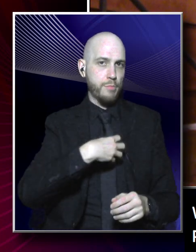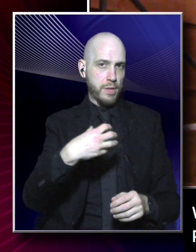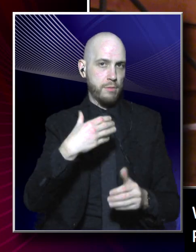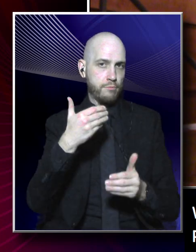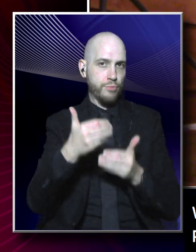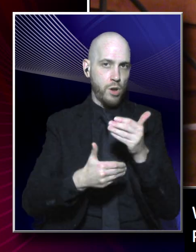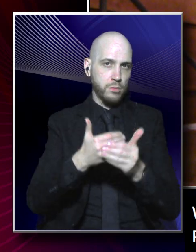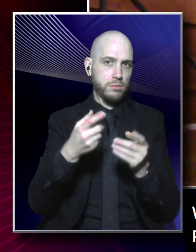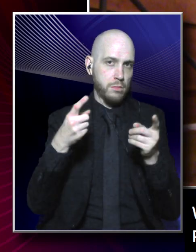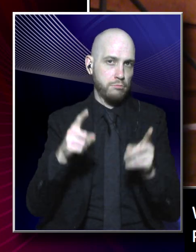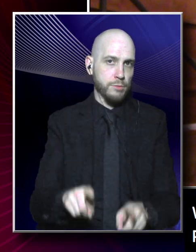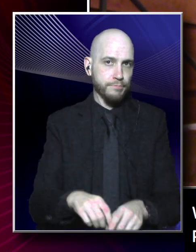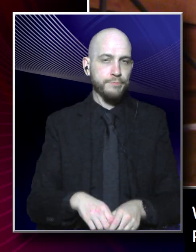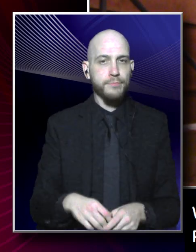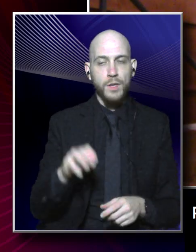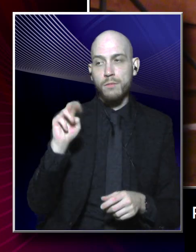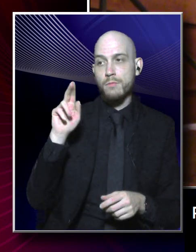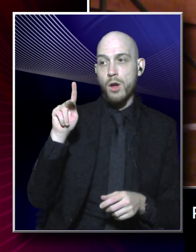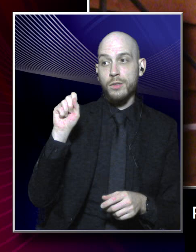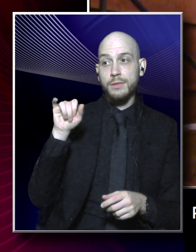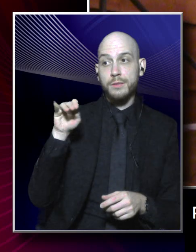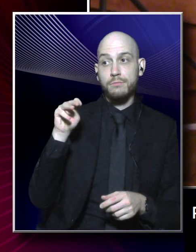Thank you.